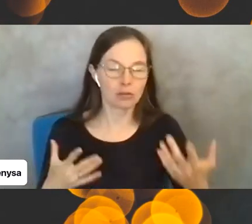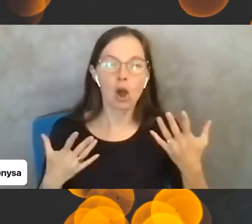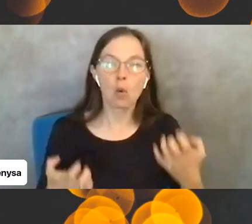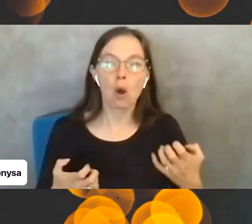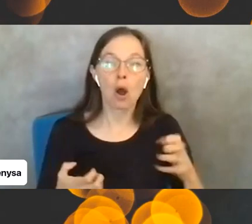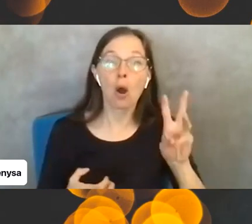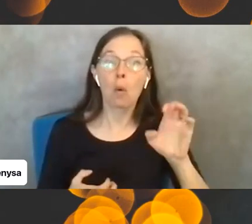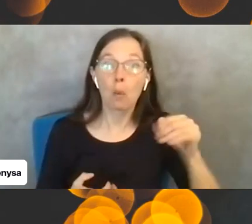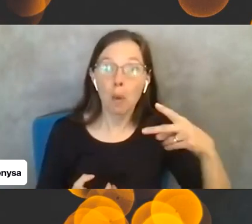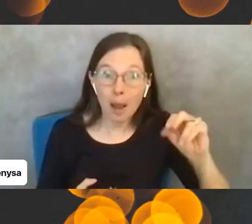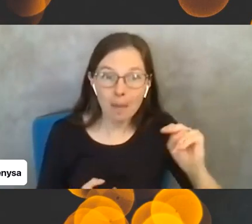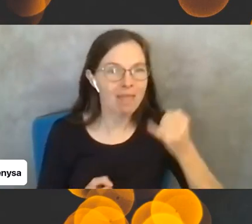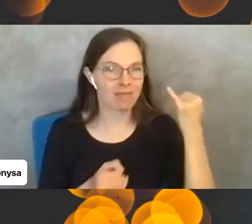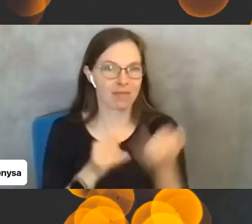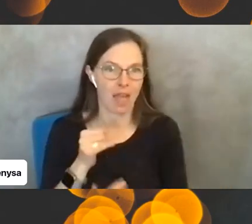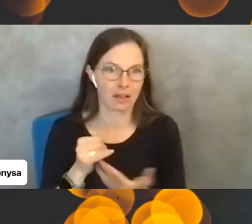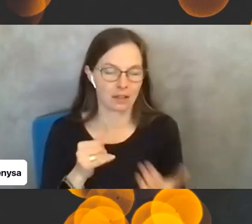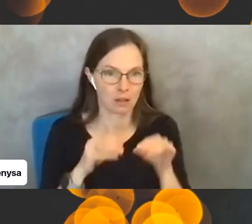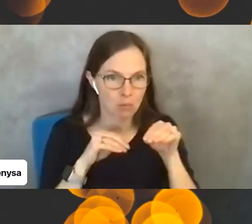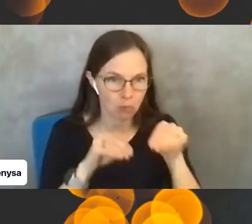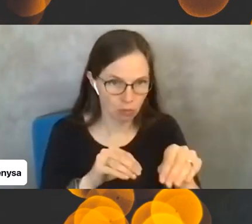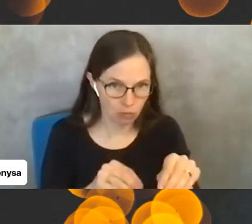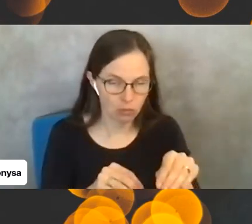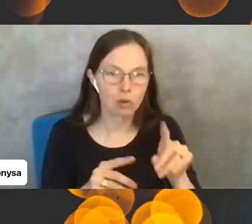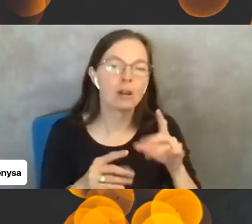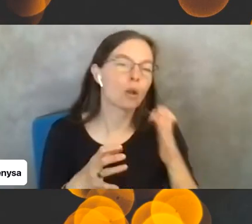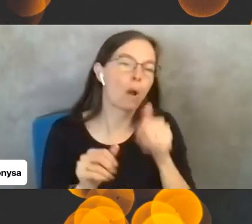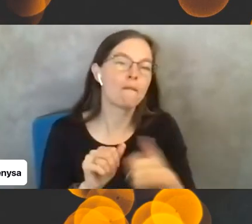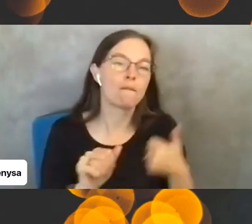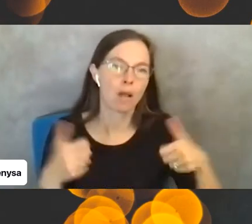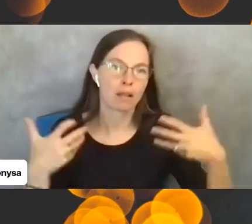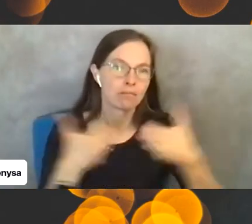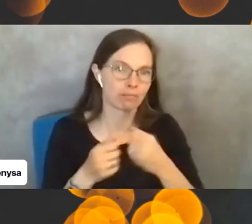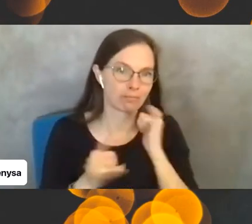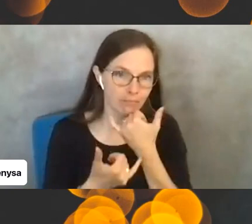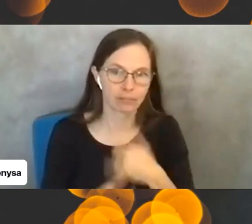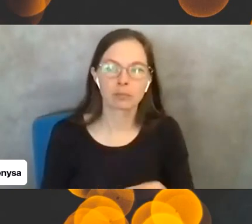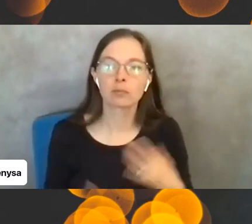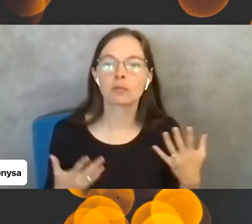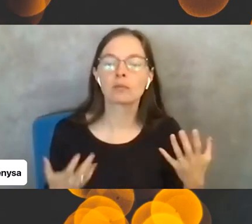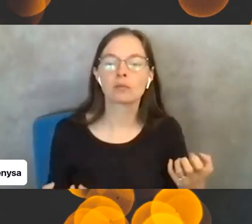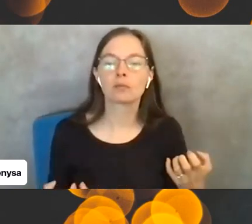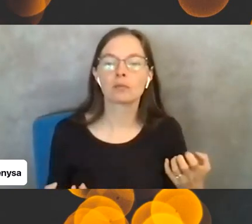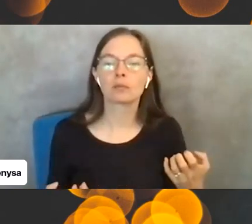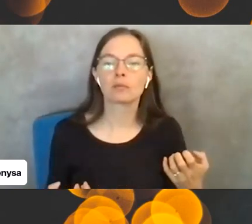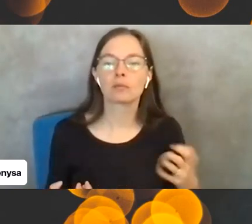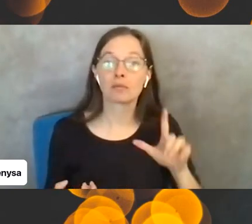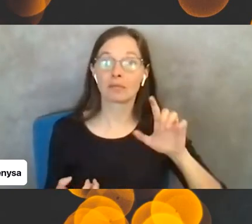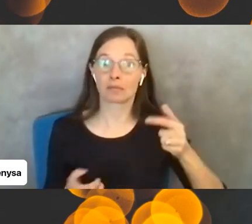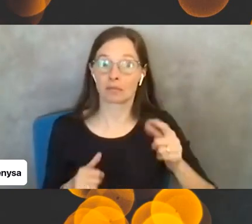the very last thing that goes in to avoid accidents. So you want to be leg first,